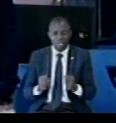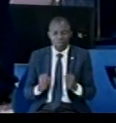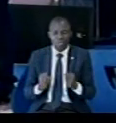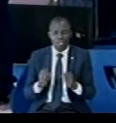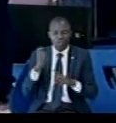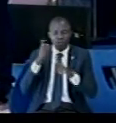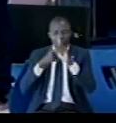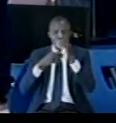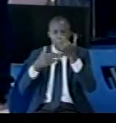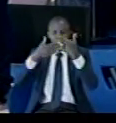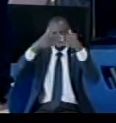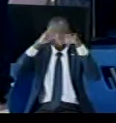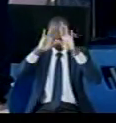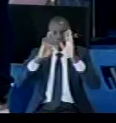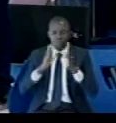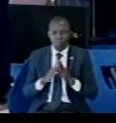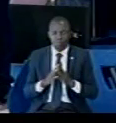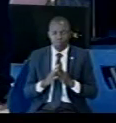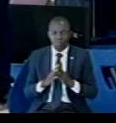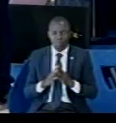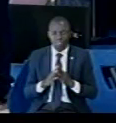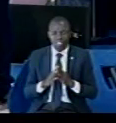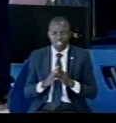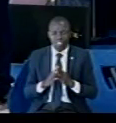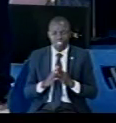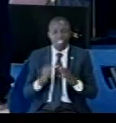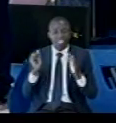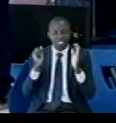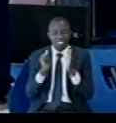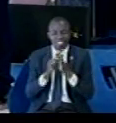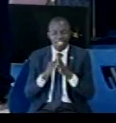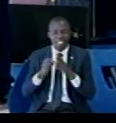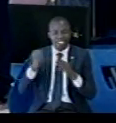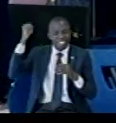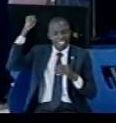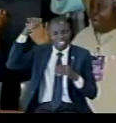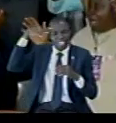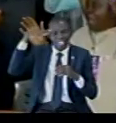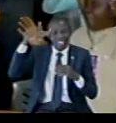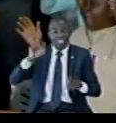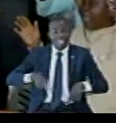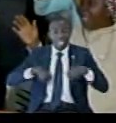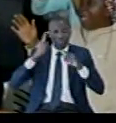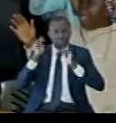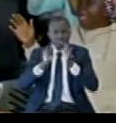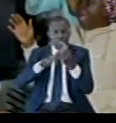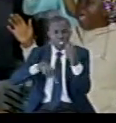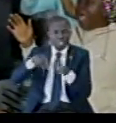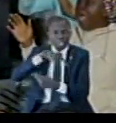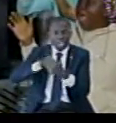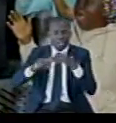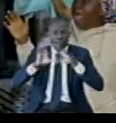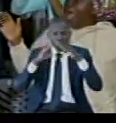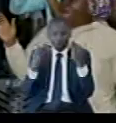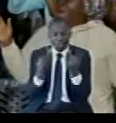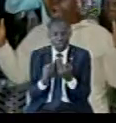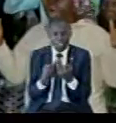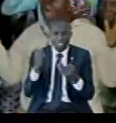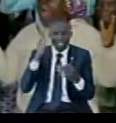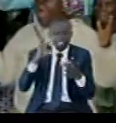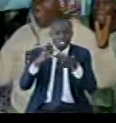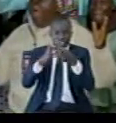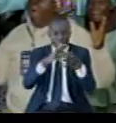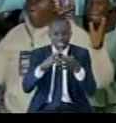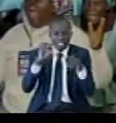from heaven. That lives will turn around, families